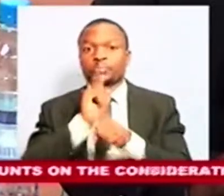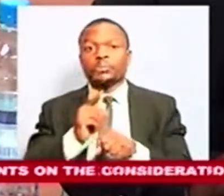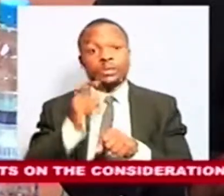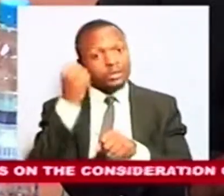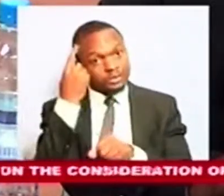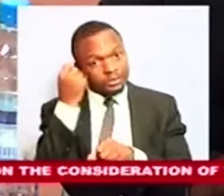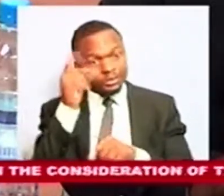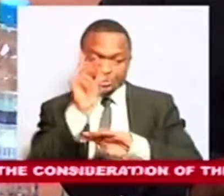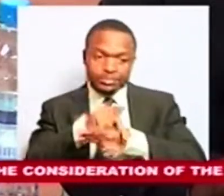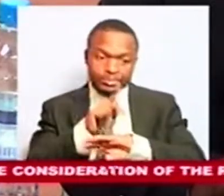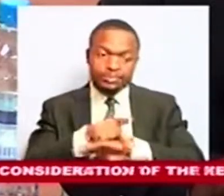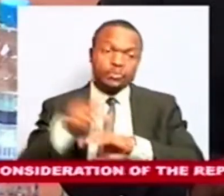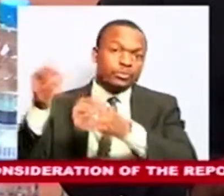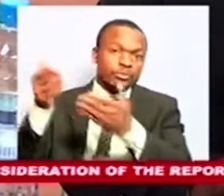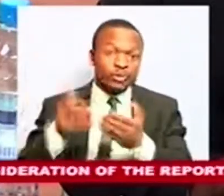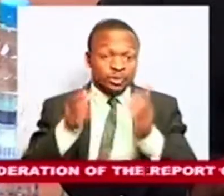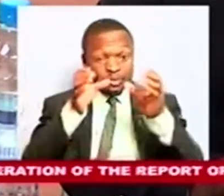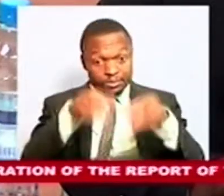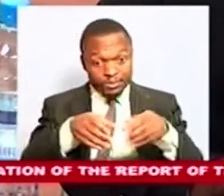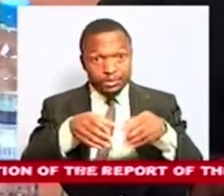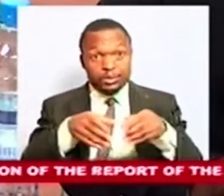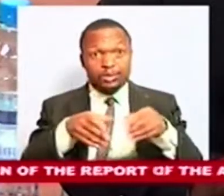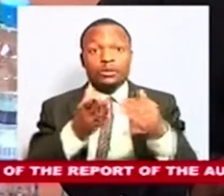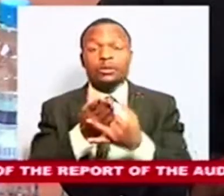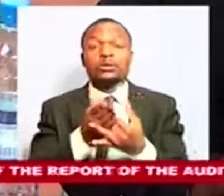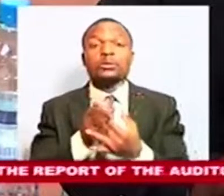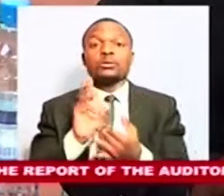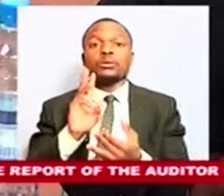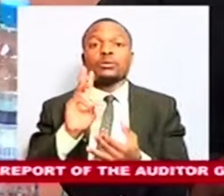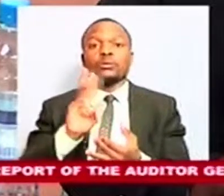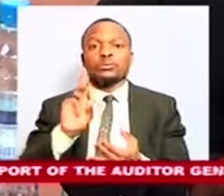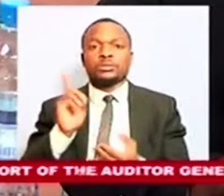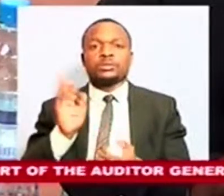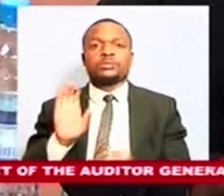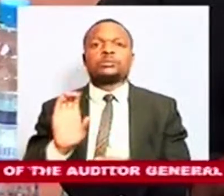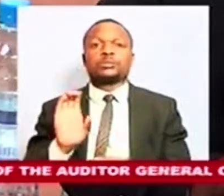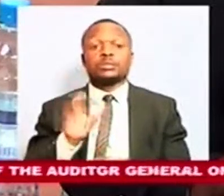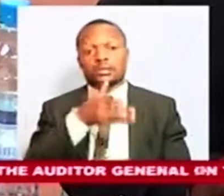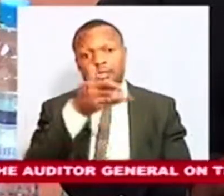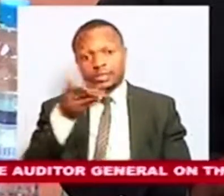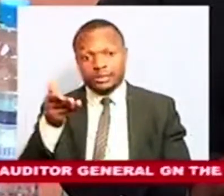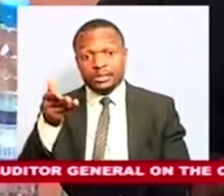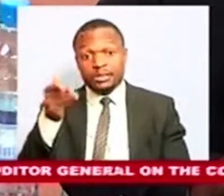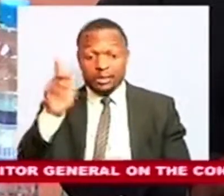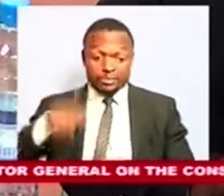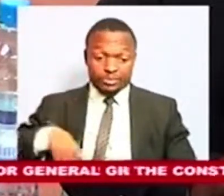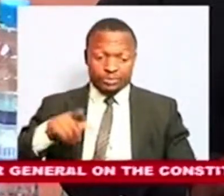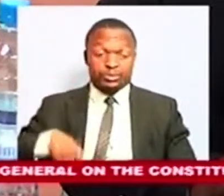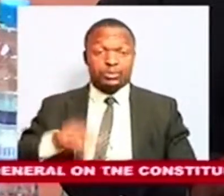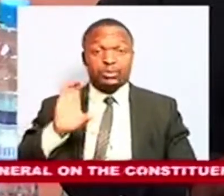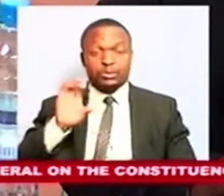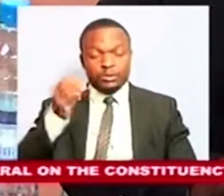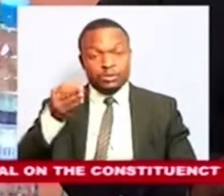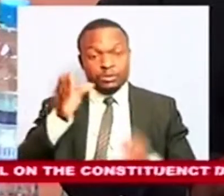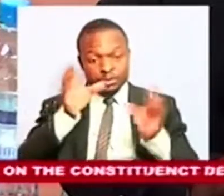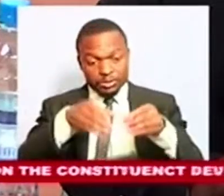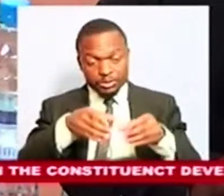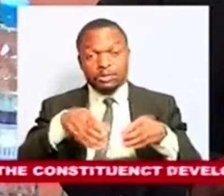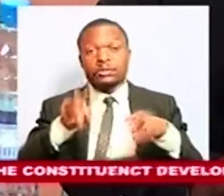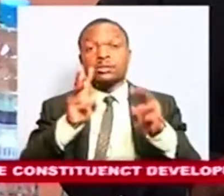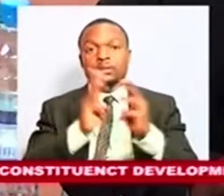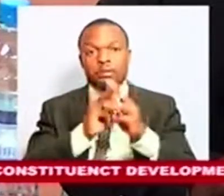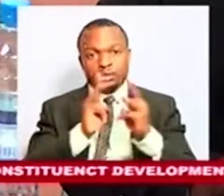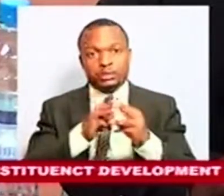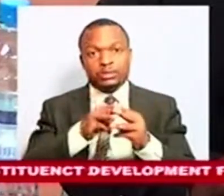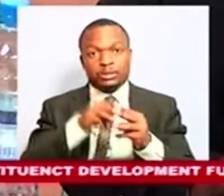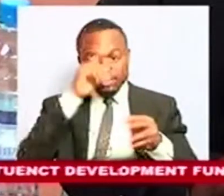understanding as projects were to come from the communities through the ward development committees. There was a further delay in CDFC sitting due to many stages